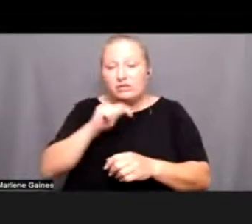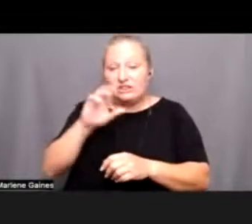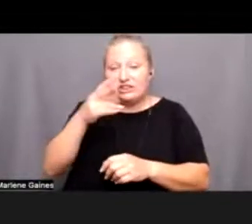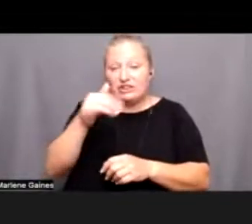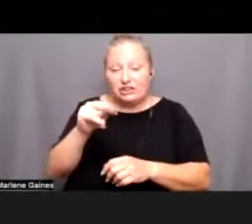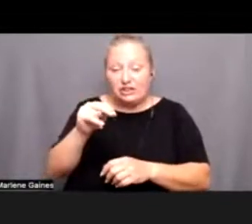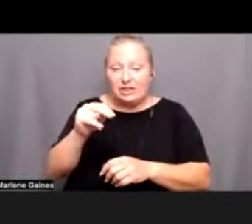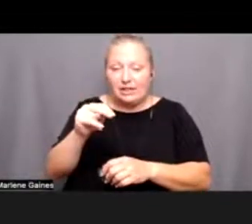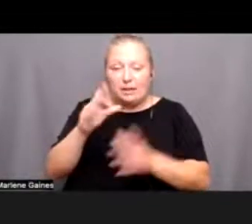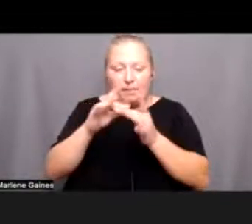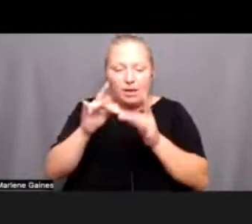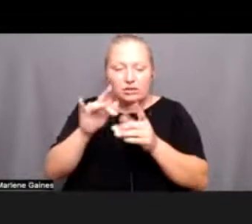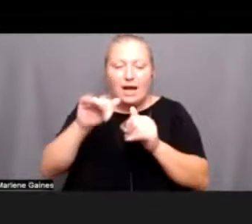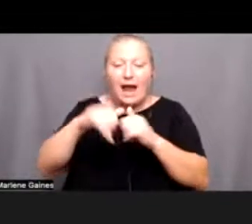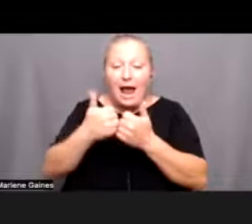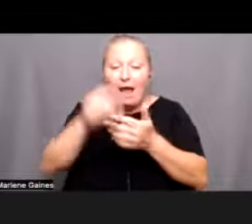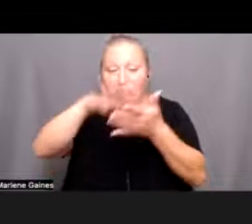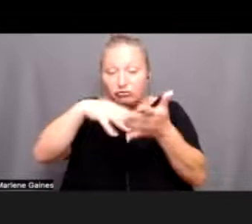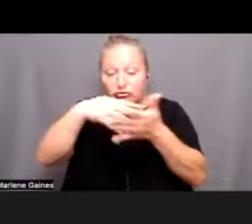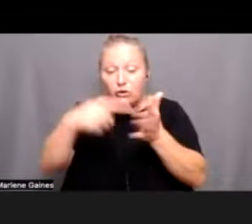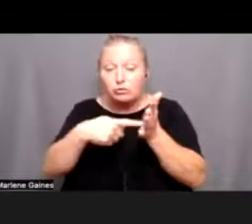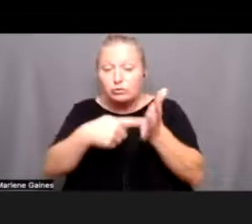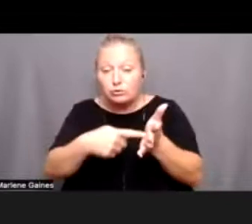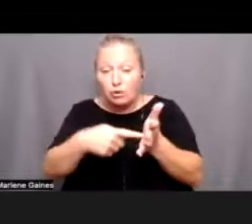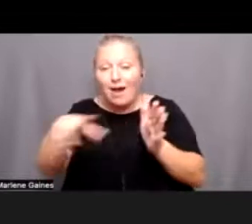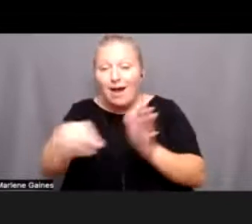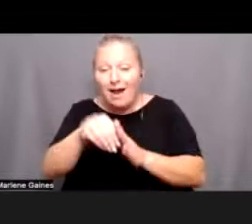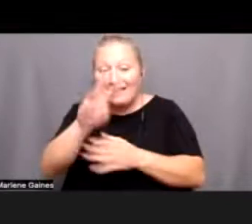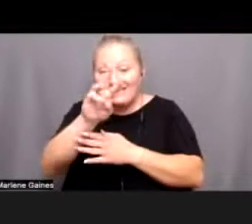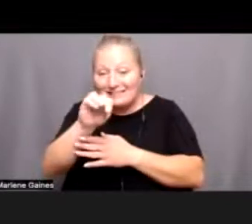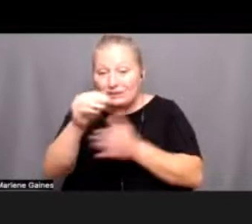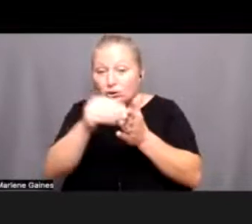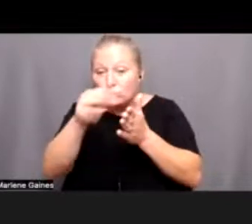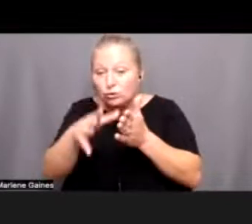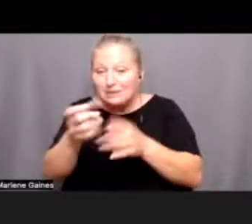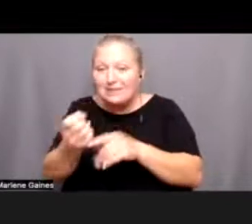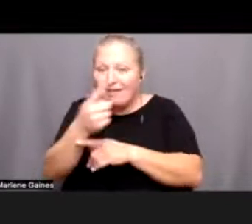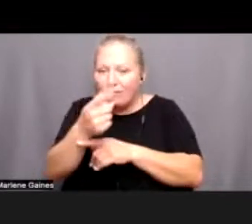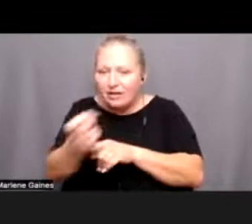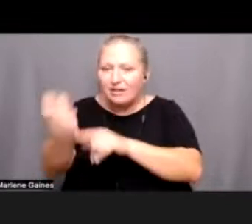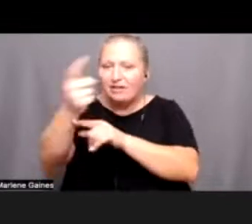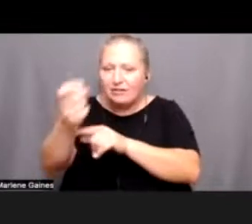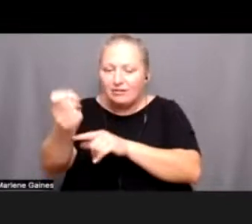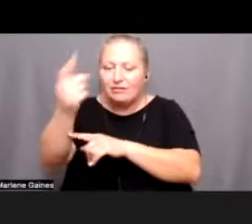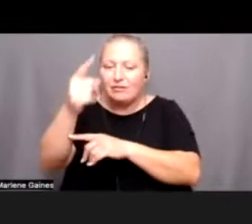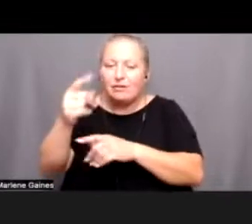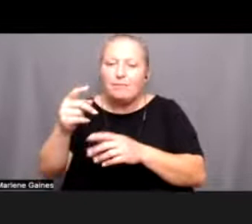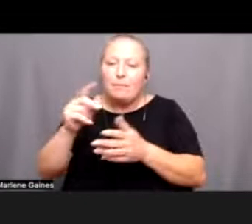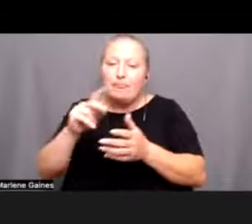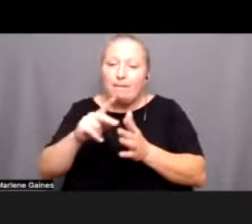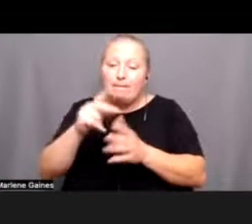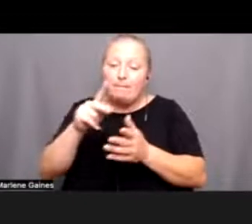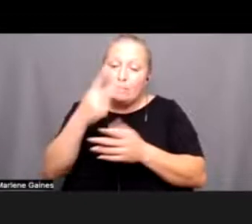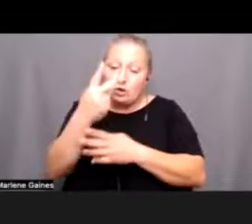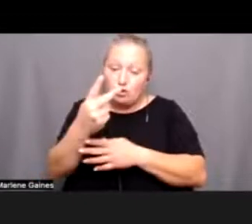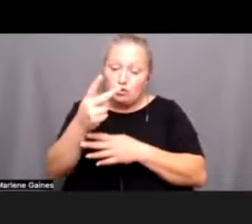out how the chart indicates adding 60 students every year, which is basically 2 physical